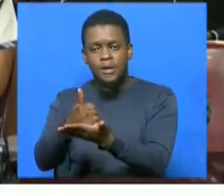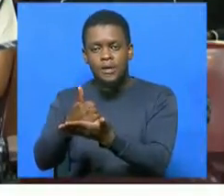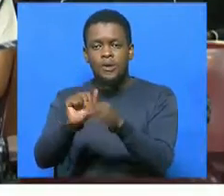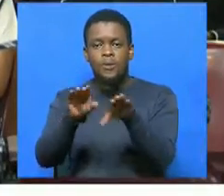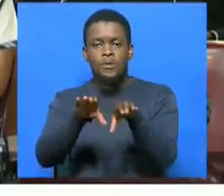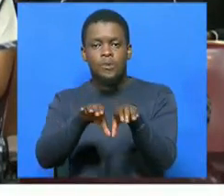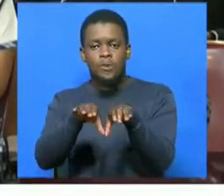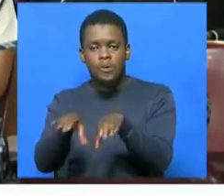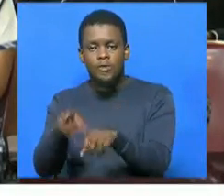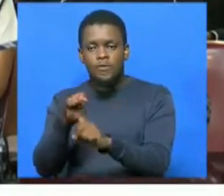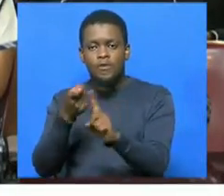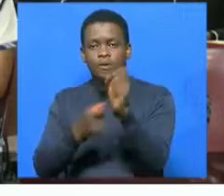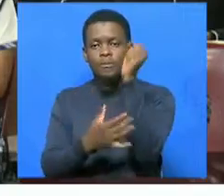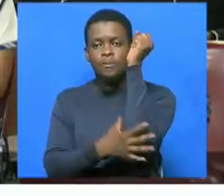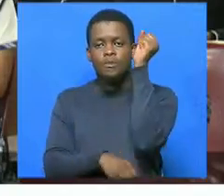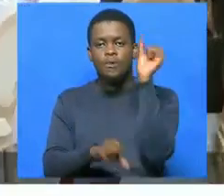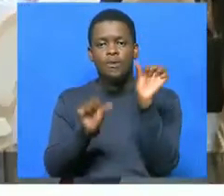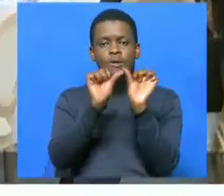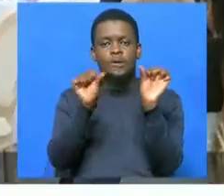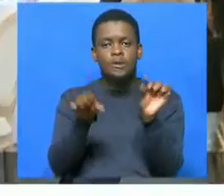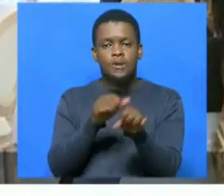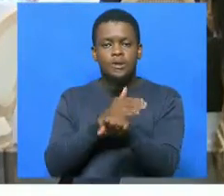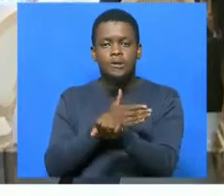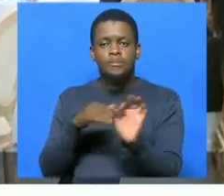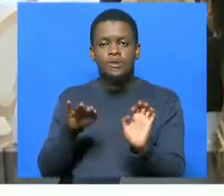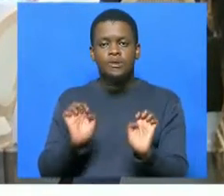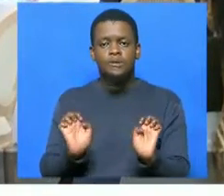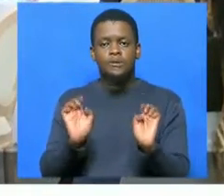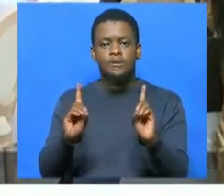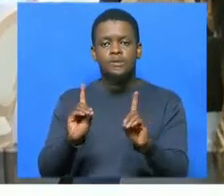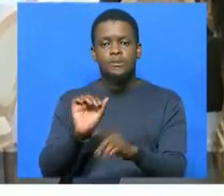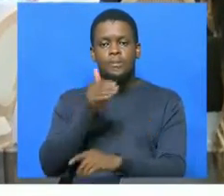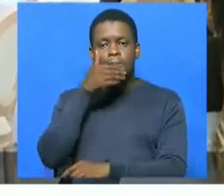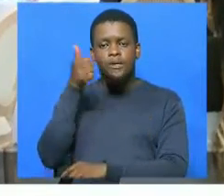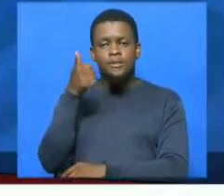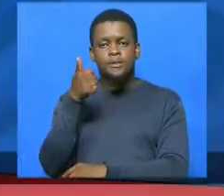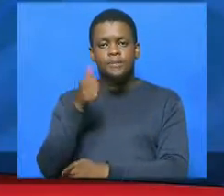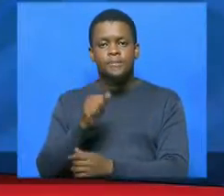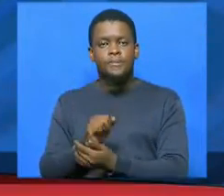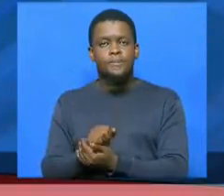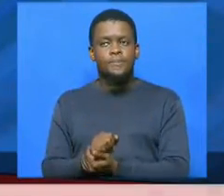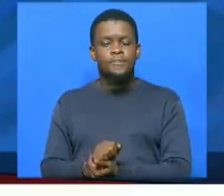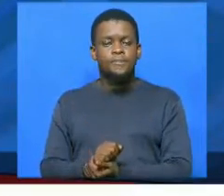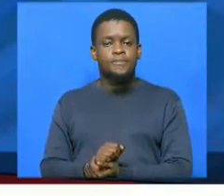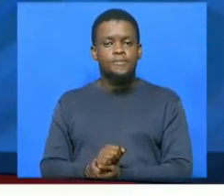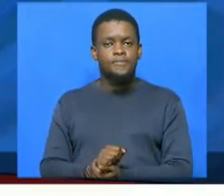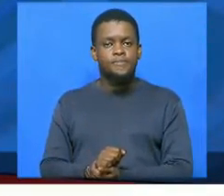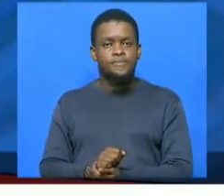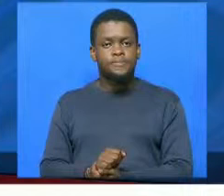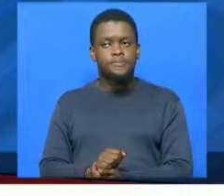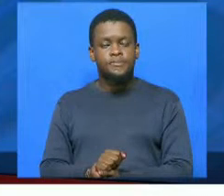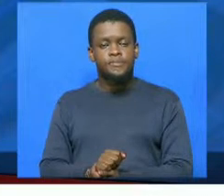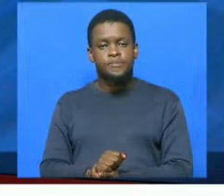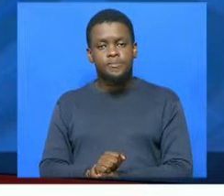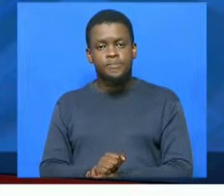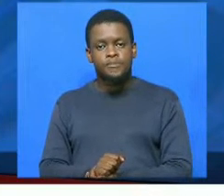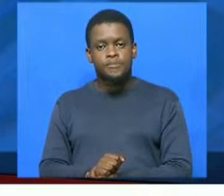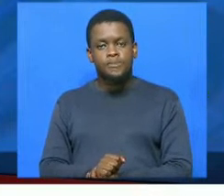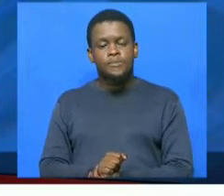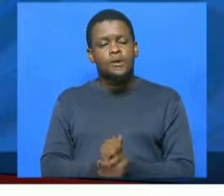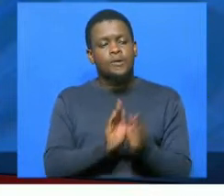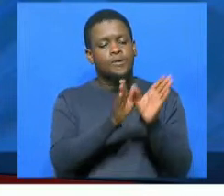into better education. Atlasaone Kinelwe, BTV News, Maung. Special Economic